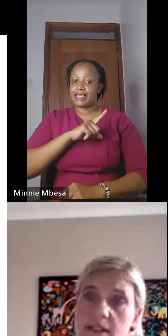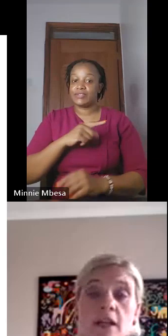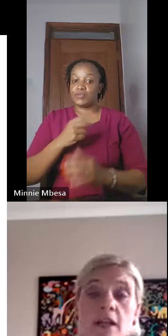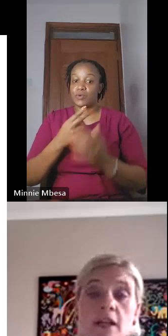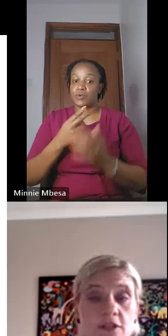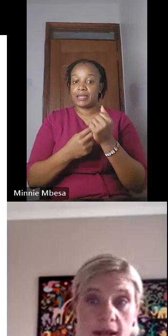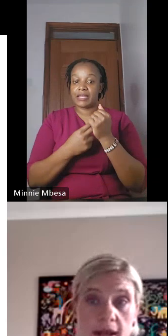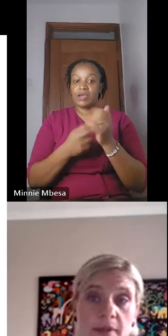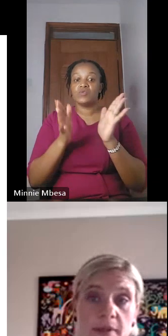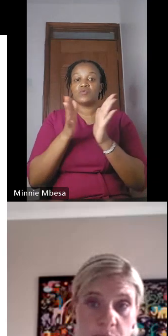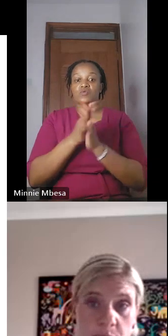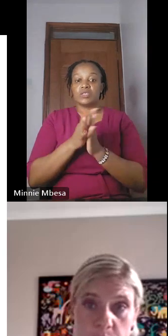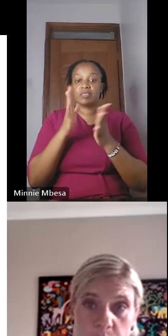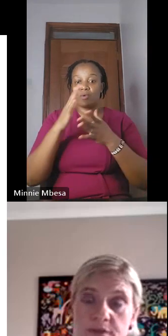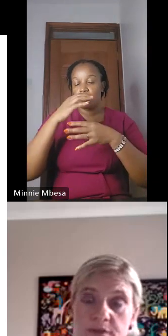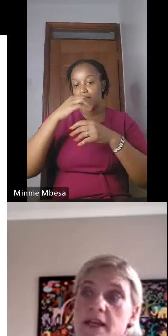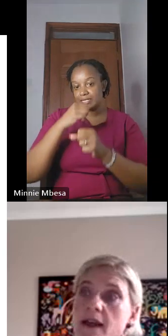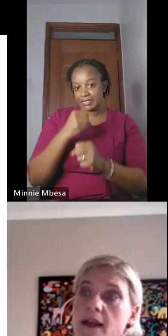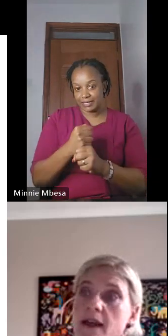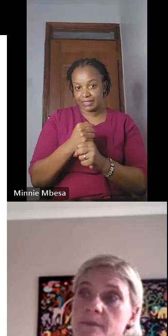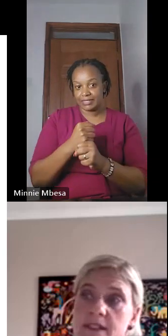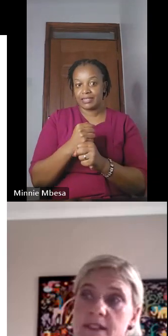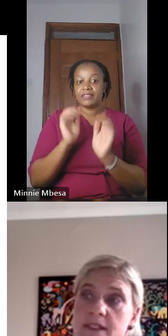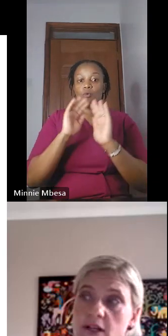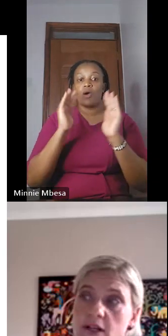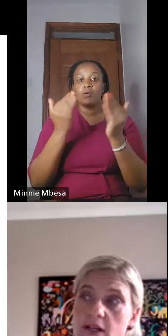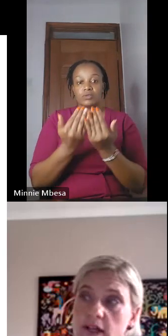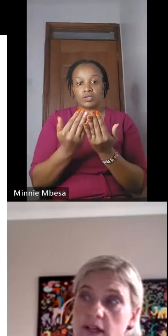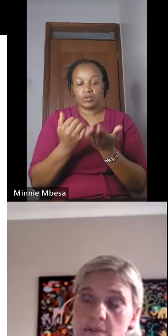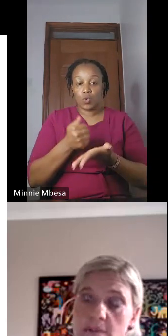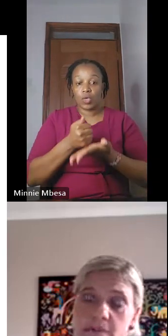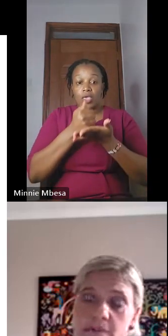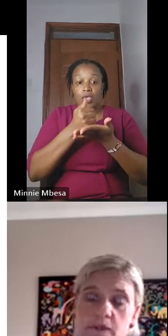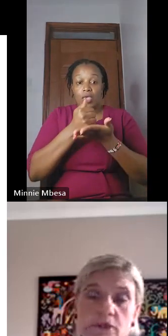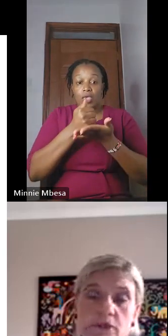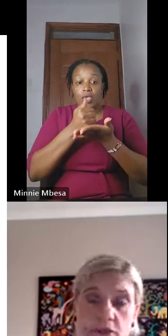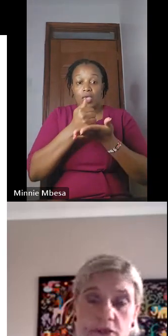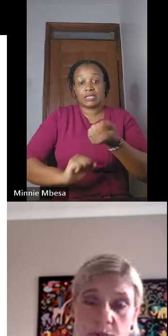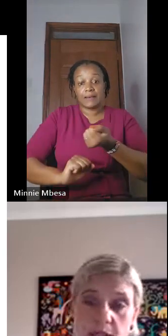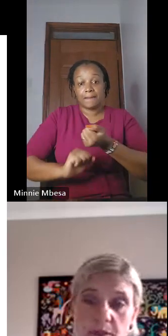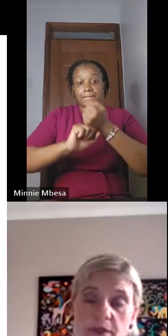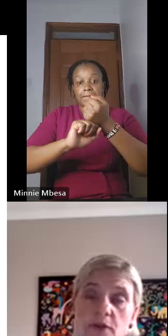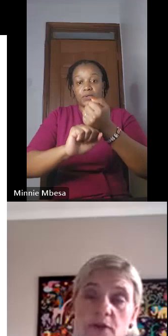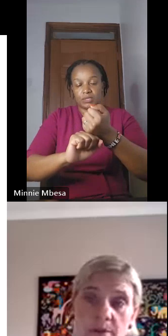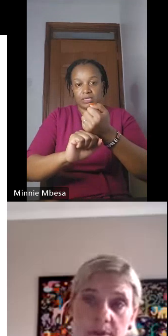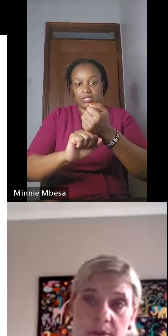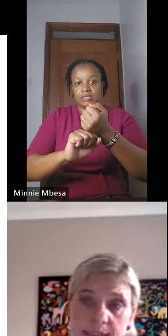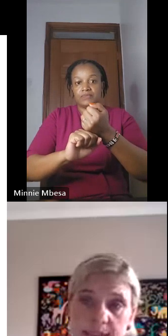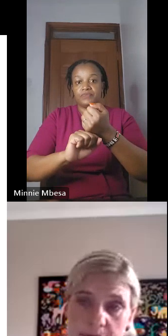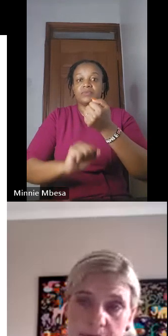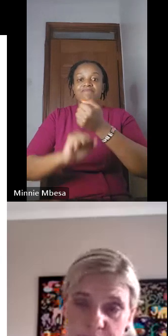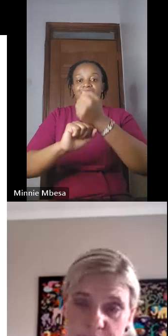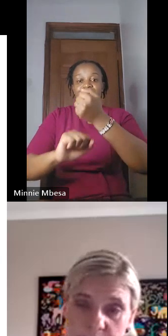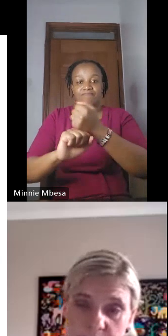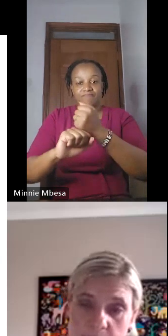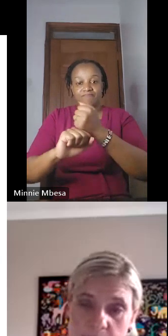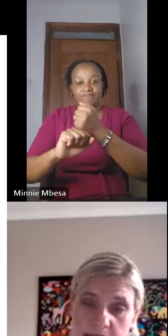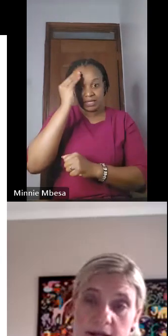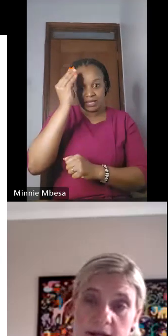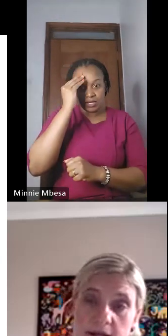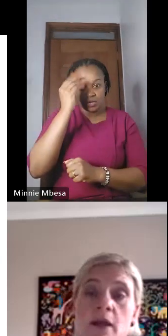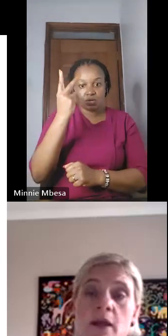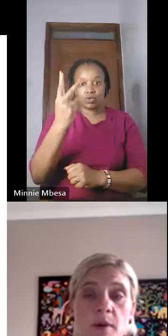the continent to help us promote the scholarships, to people who may meet our